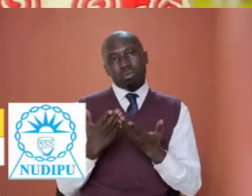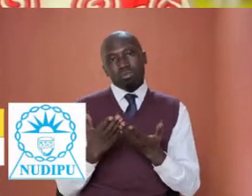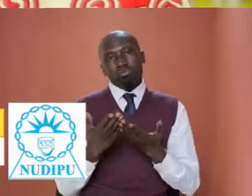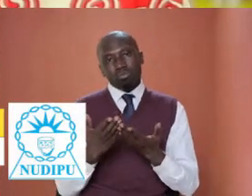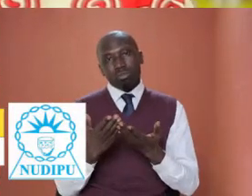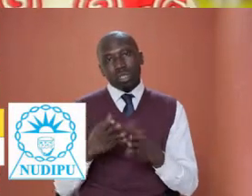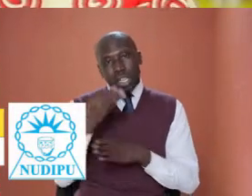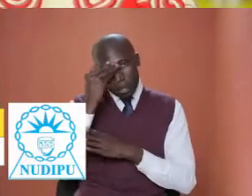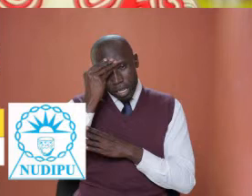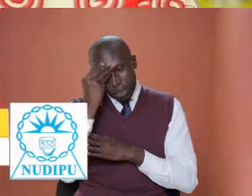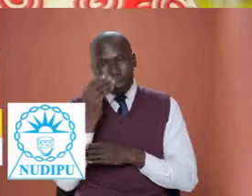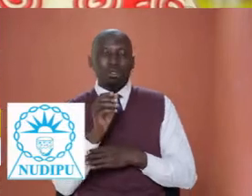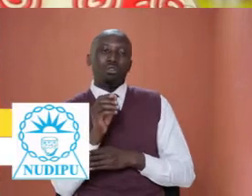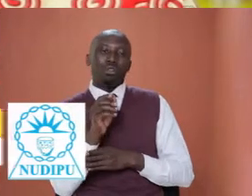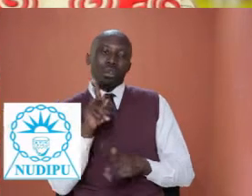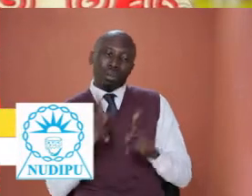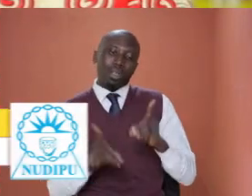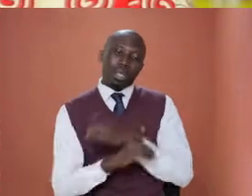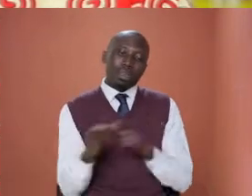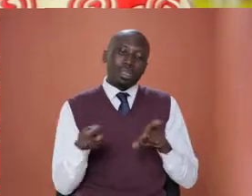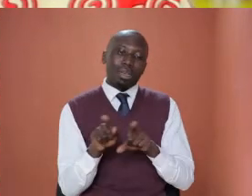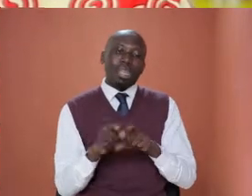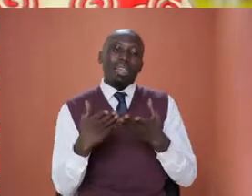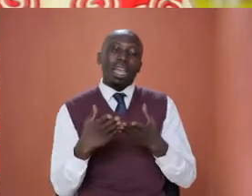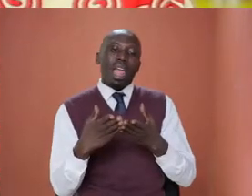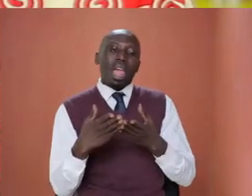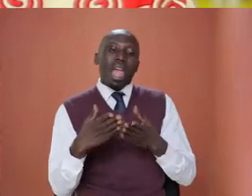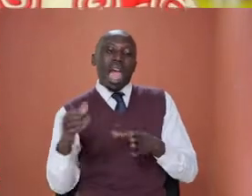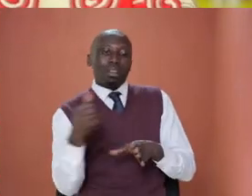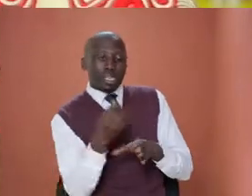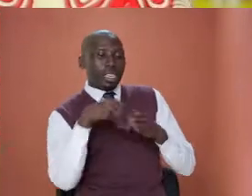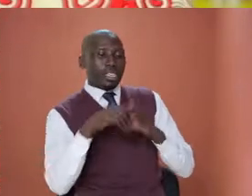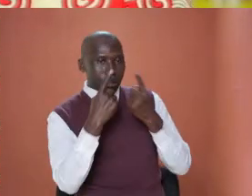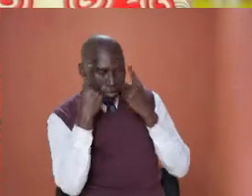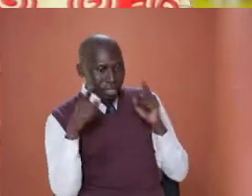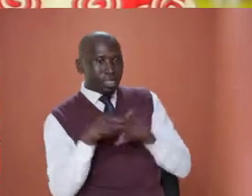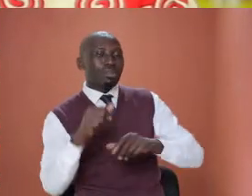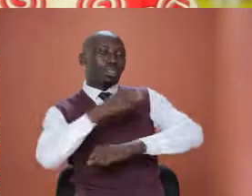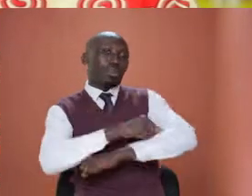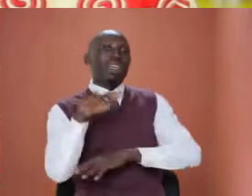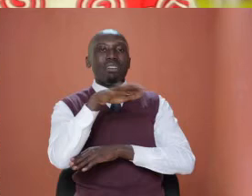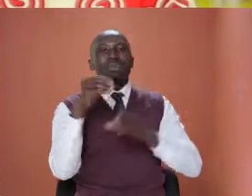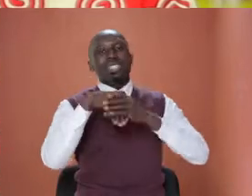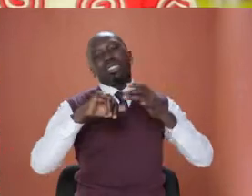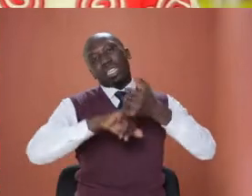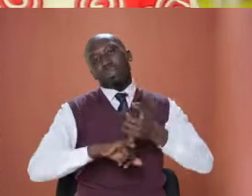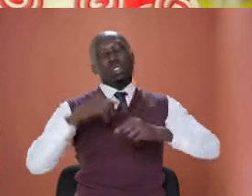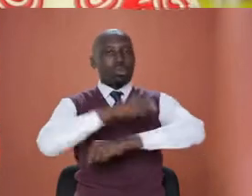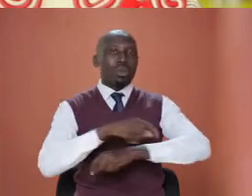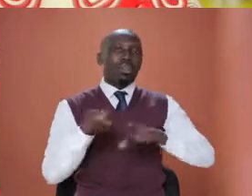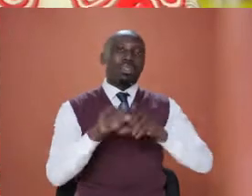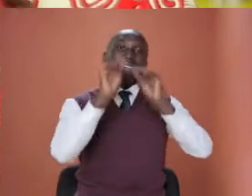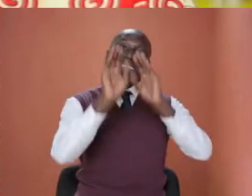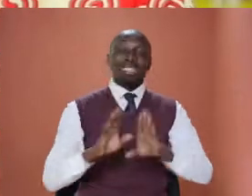people to ensure that persons with disabilities are admitted in universities, but also to ensure that the school environment in secondary schools and the teacher